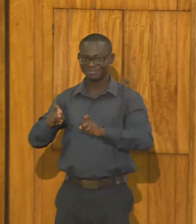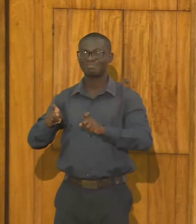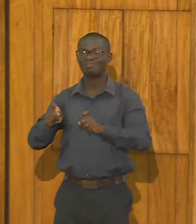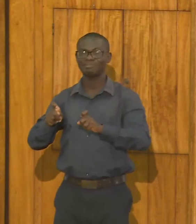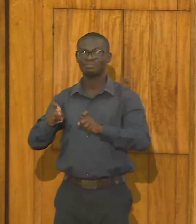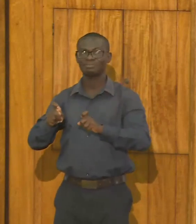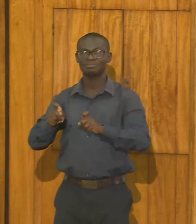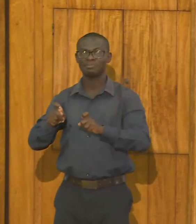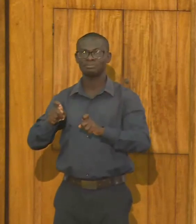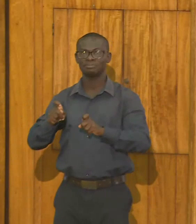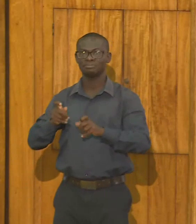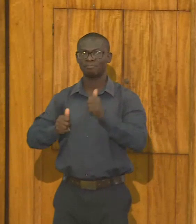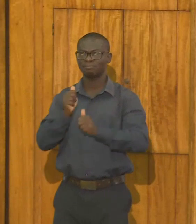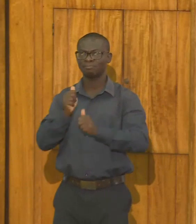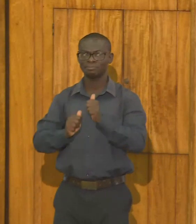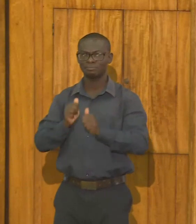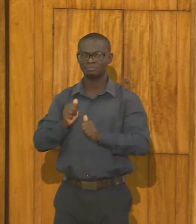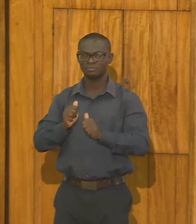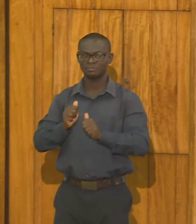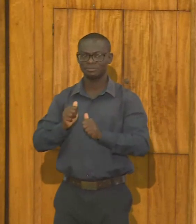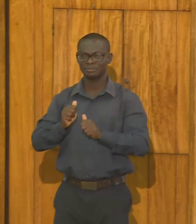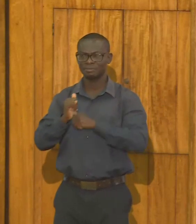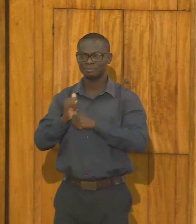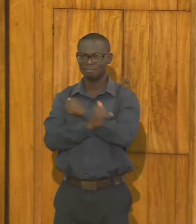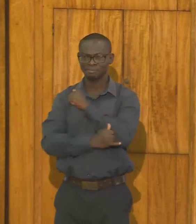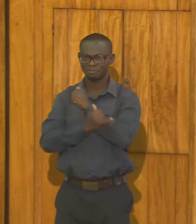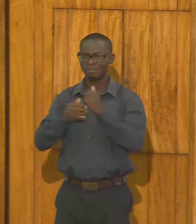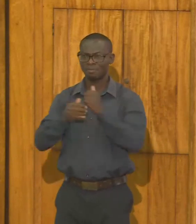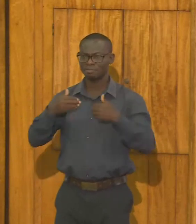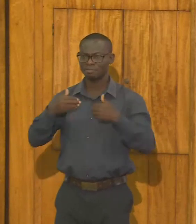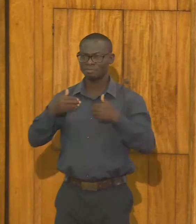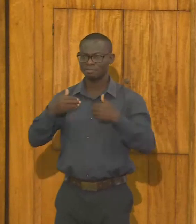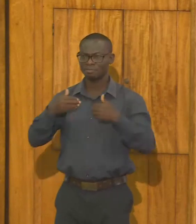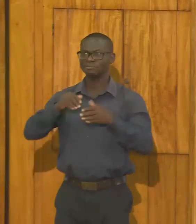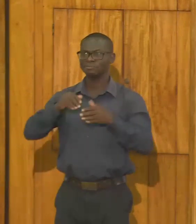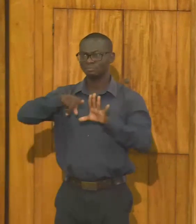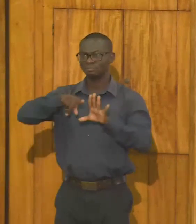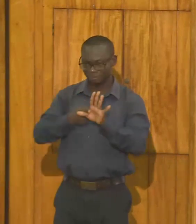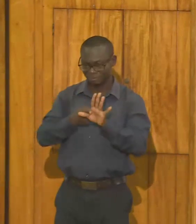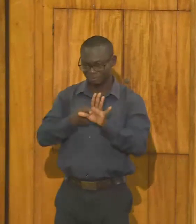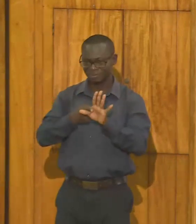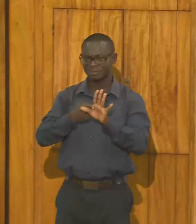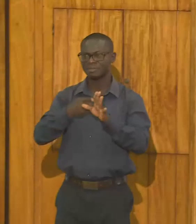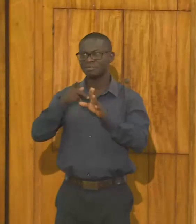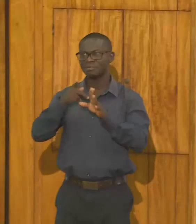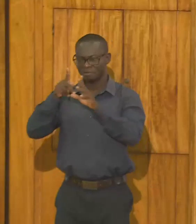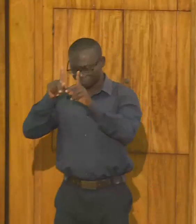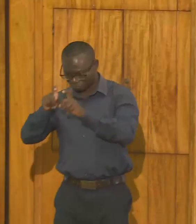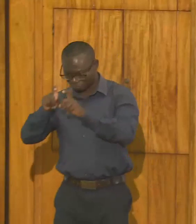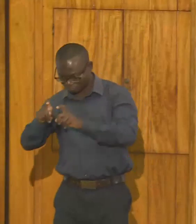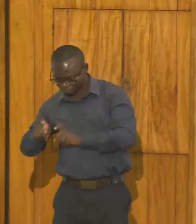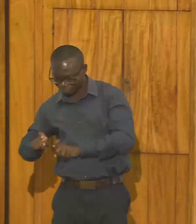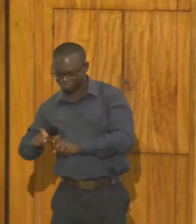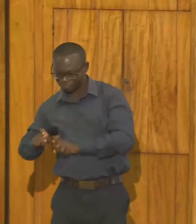testing, which as a country, we have already started the protocol for evaluation and validation of